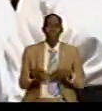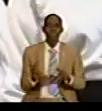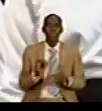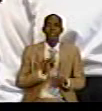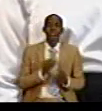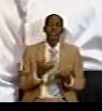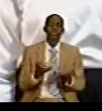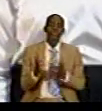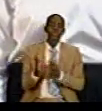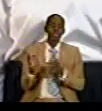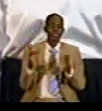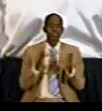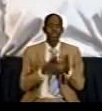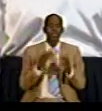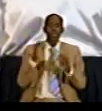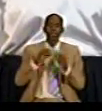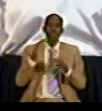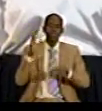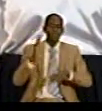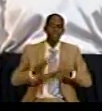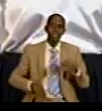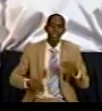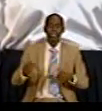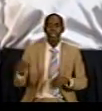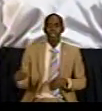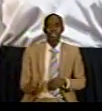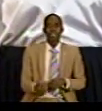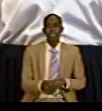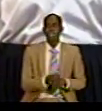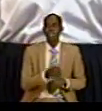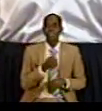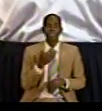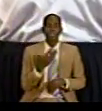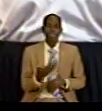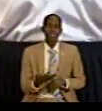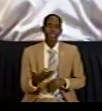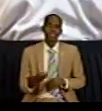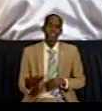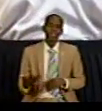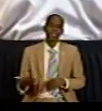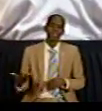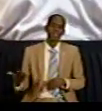I want Jesus more than